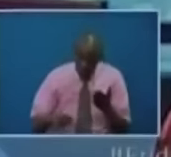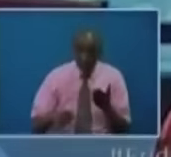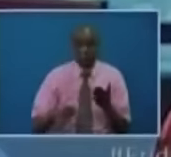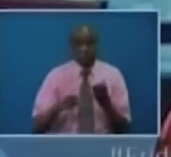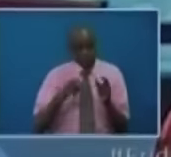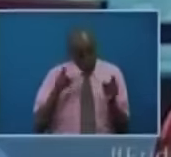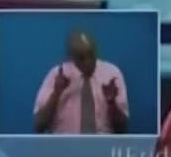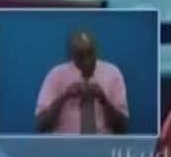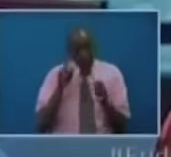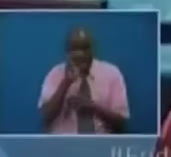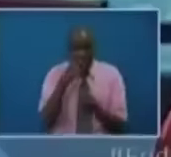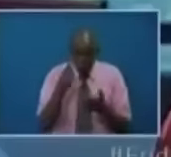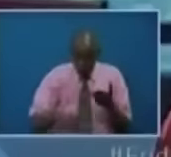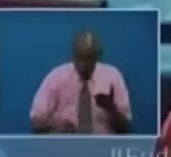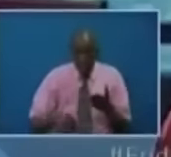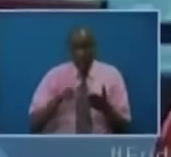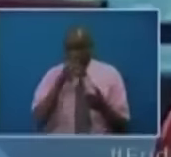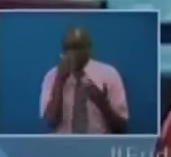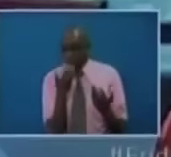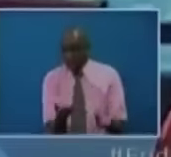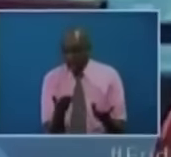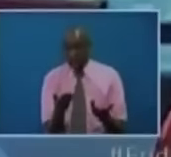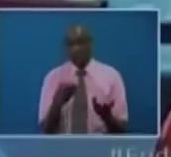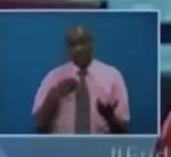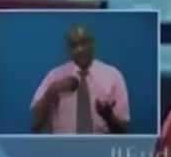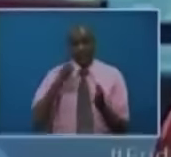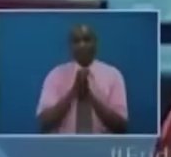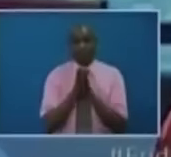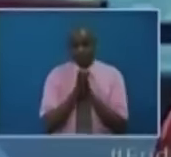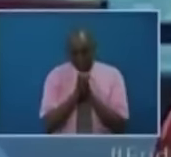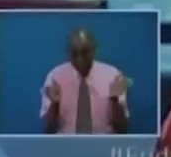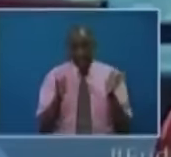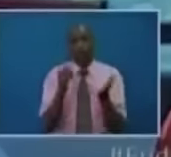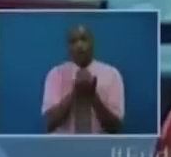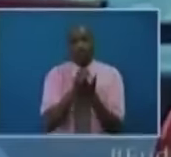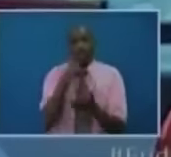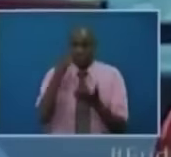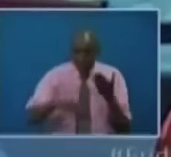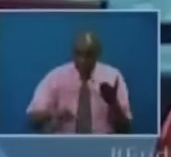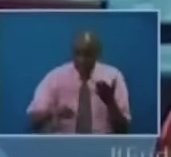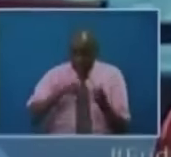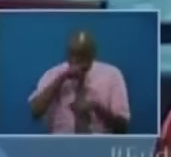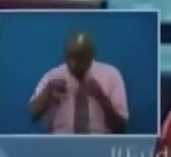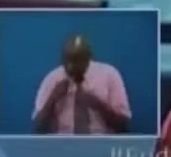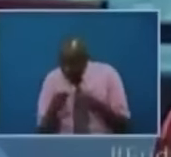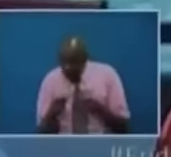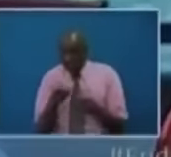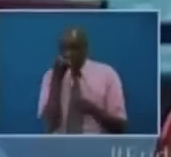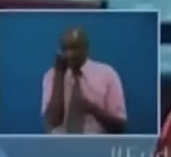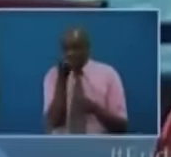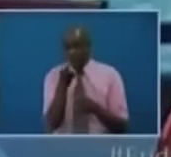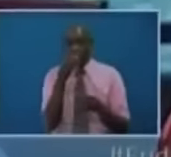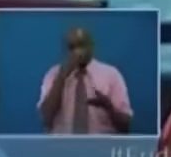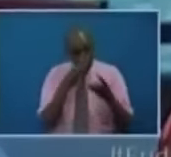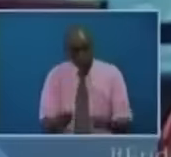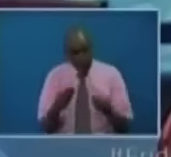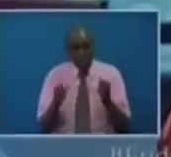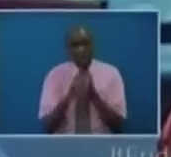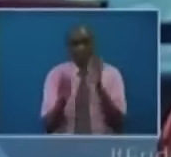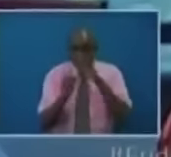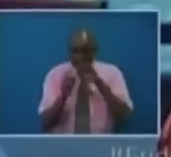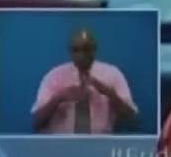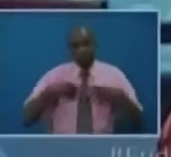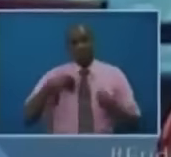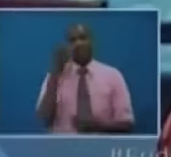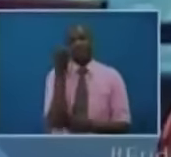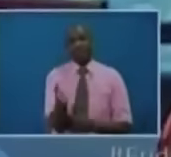His sentiments come on the back of Benson Mushere, a public auditor who lifted the lid over alleged misappropriation of funds in the Ministry of